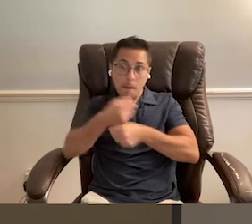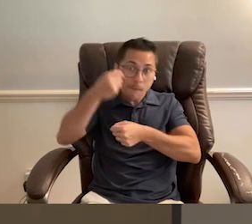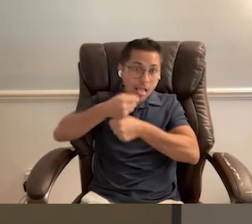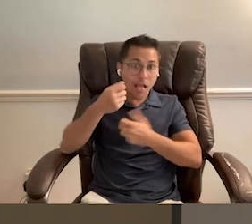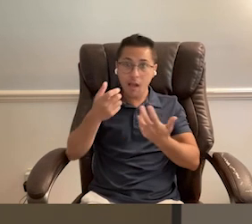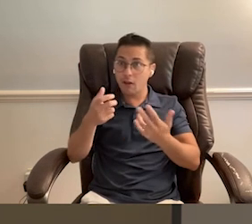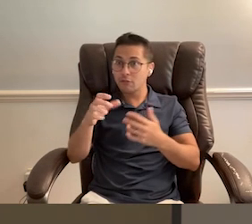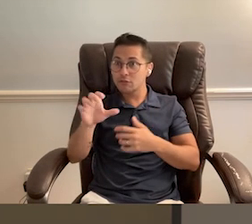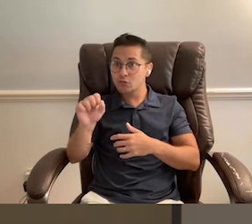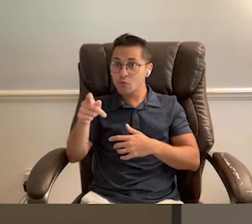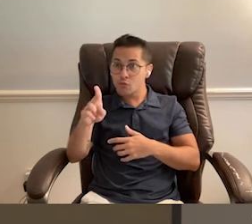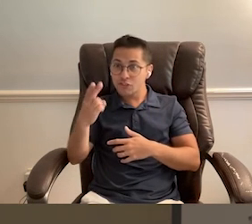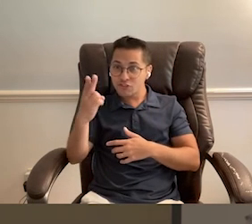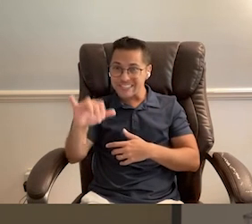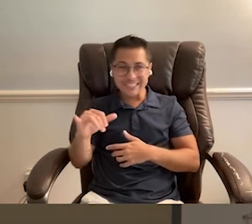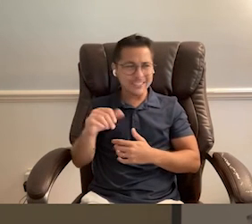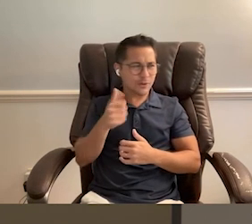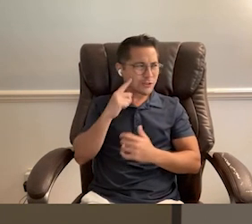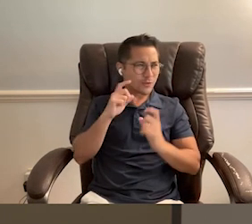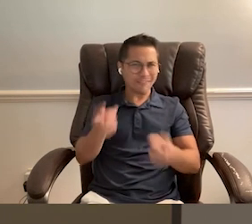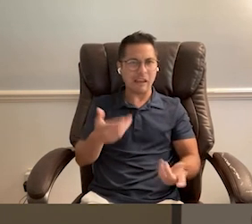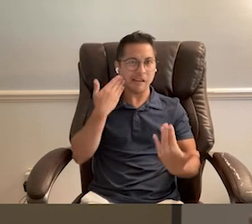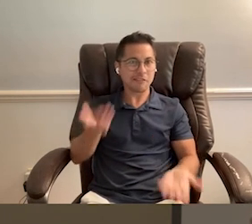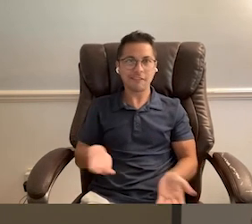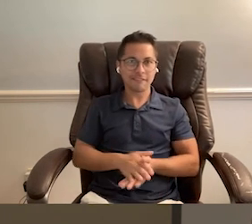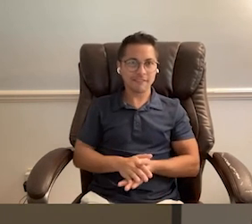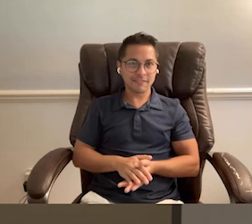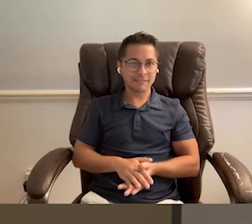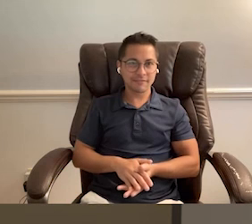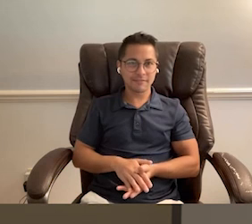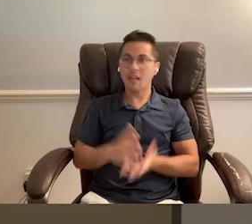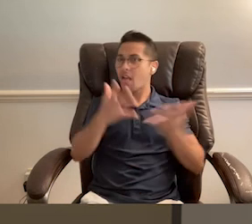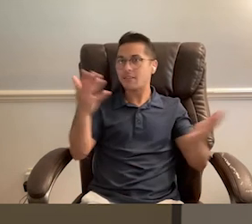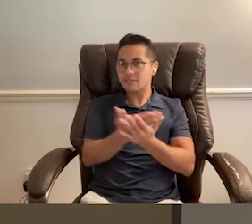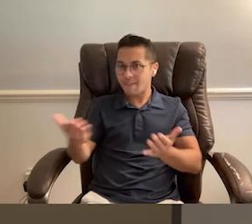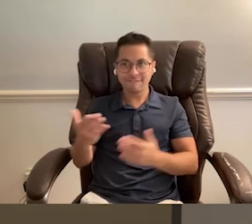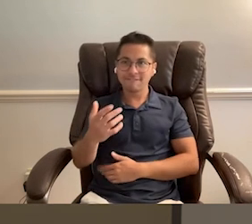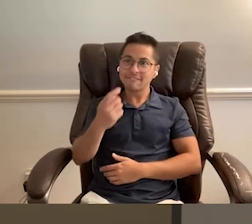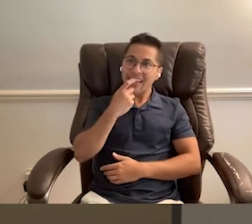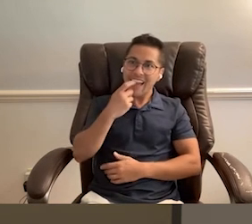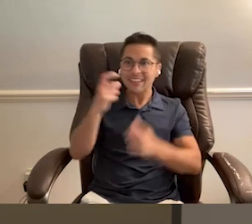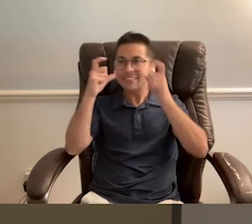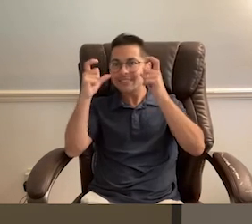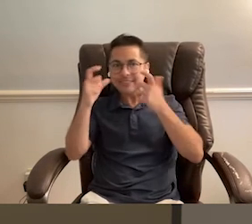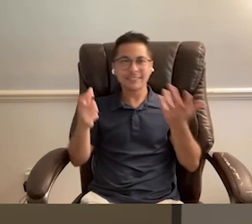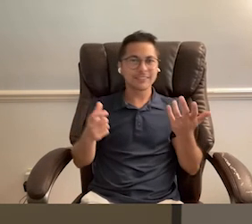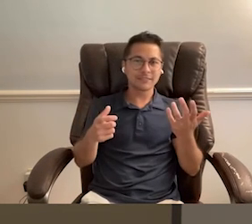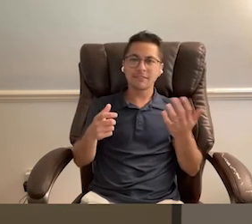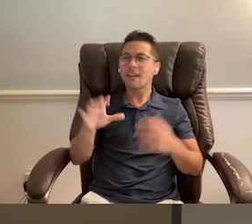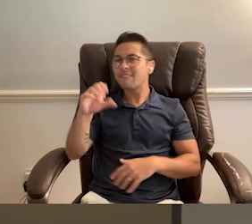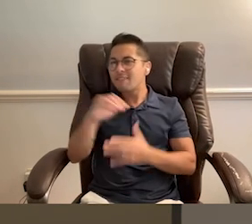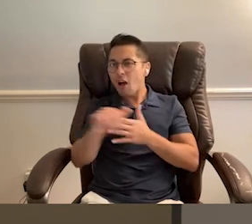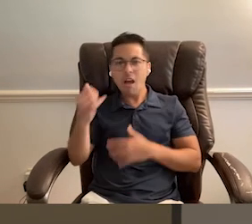or what else we're giving away? I don't even know. Tons of stuff. Glasses, sunglasses, beach balls. $50 if you open an